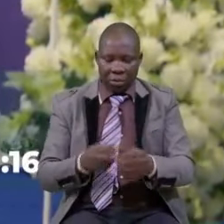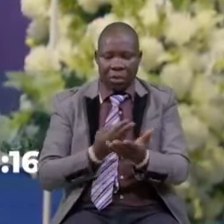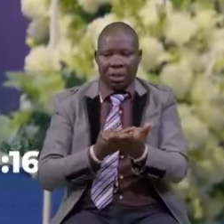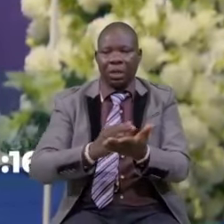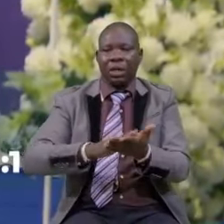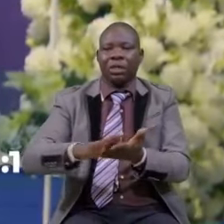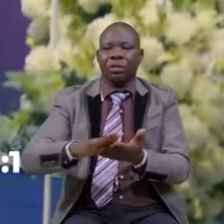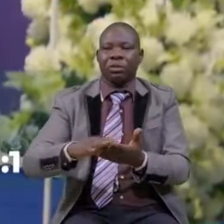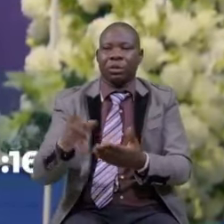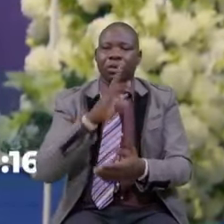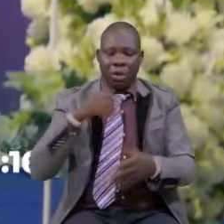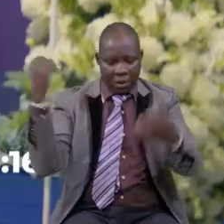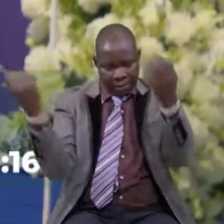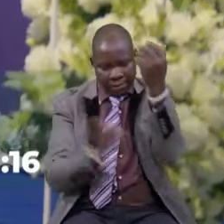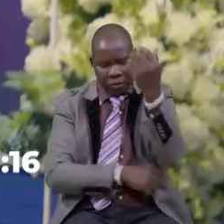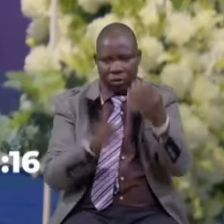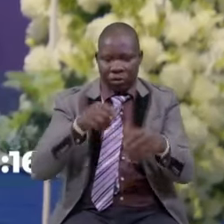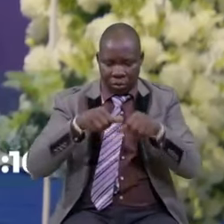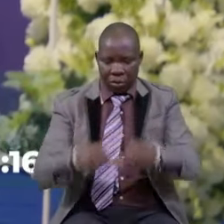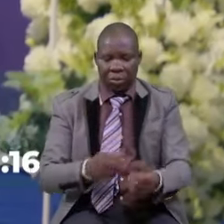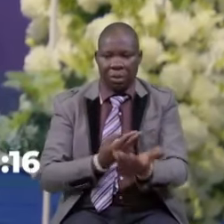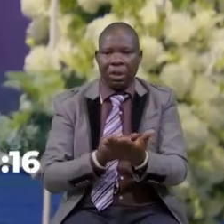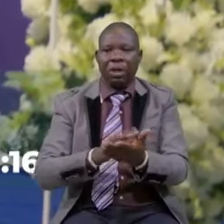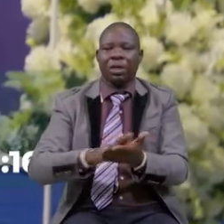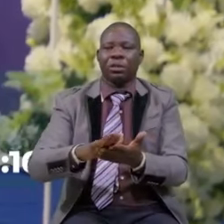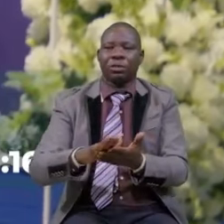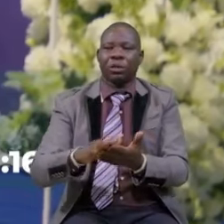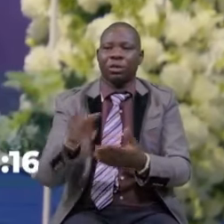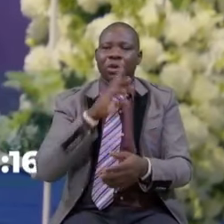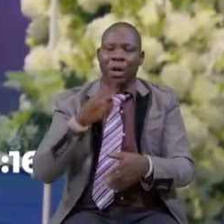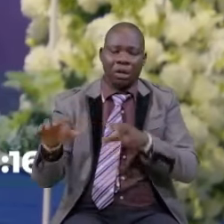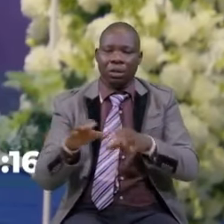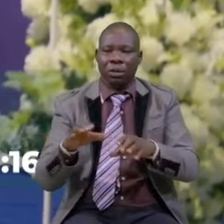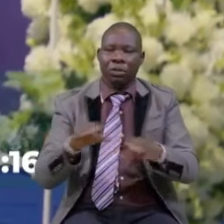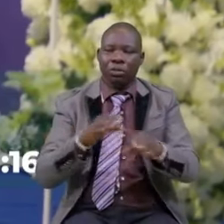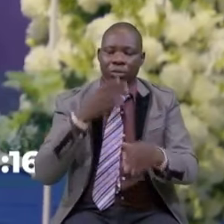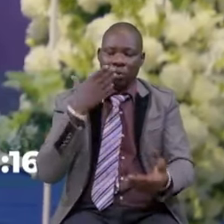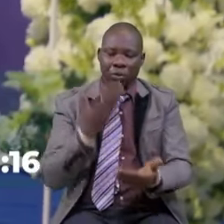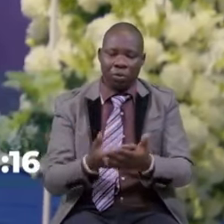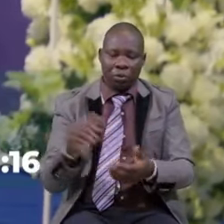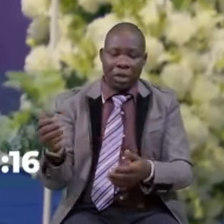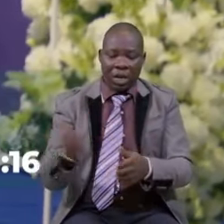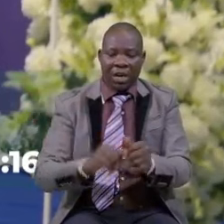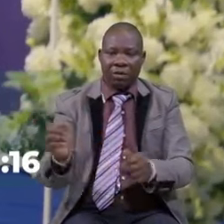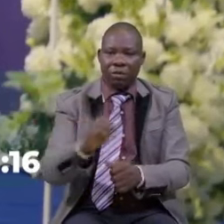righteous, you are punished, you remain righteous, you are dribbled here and there,